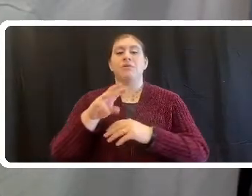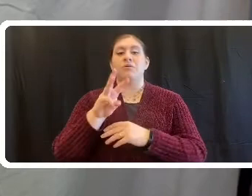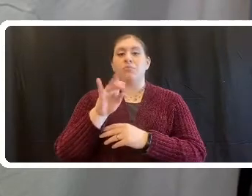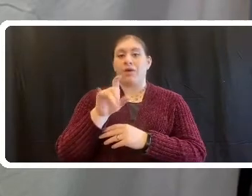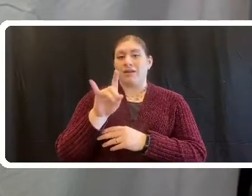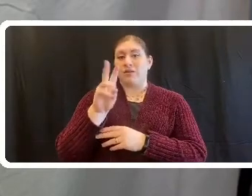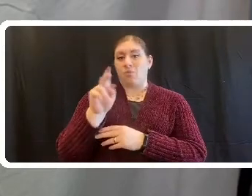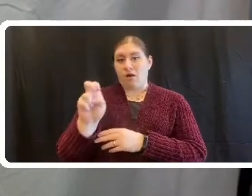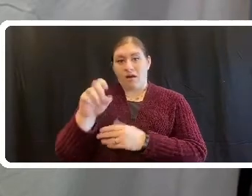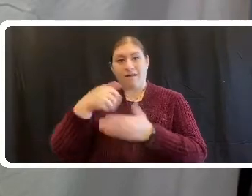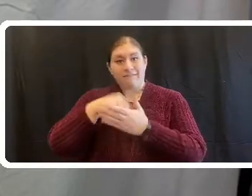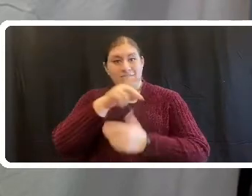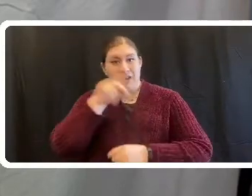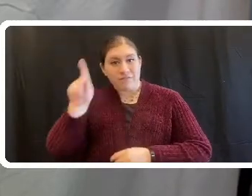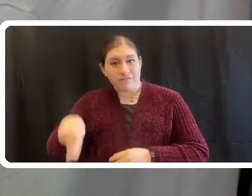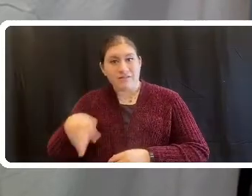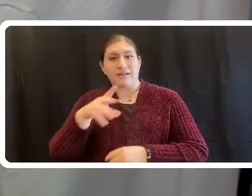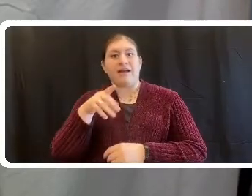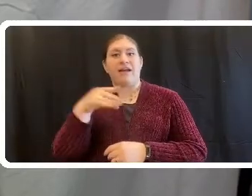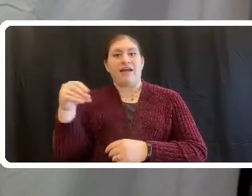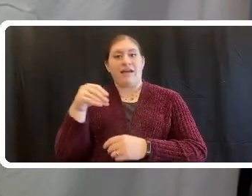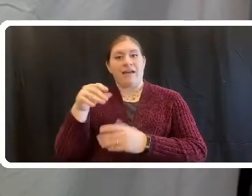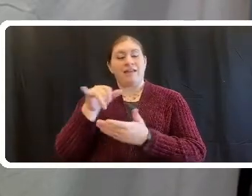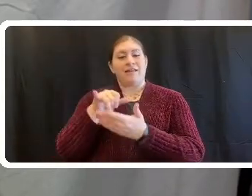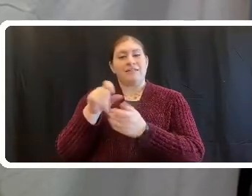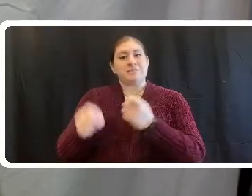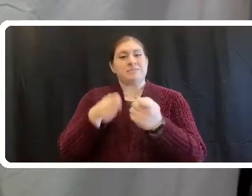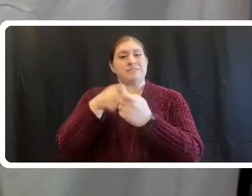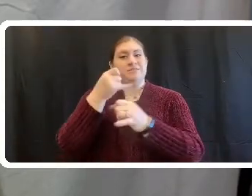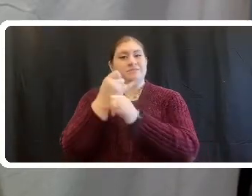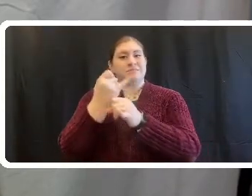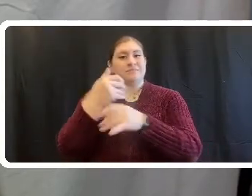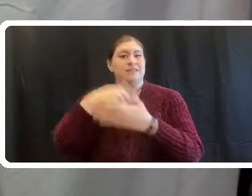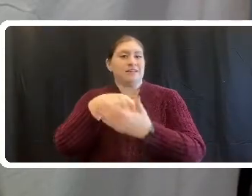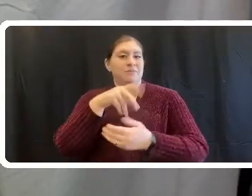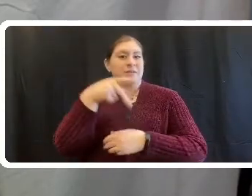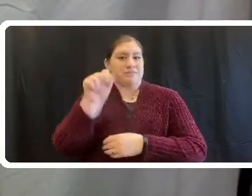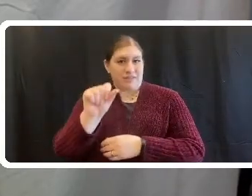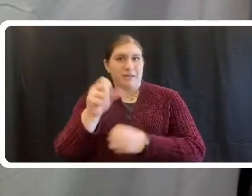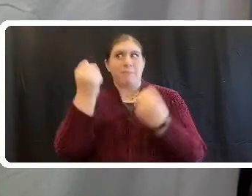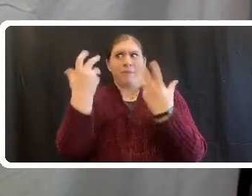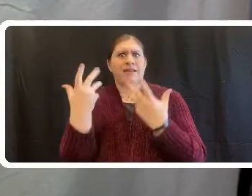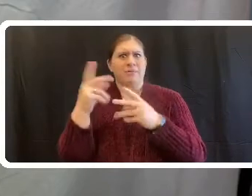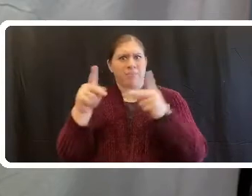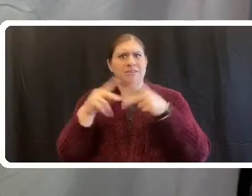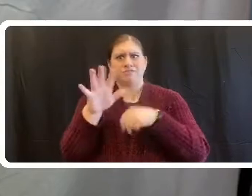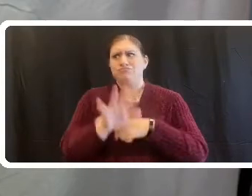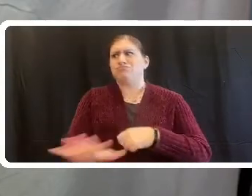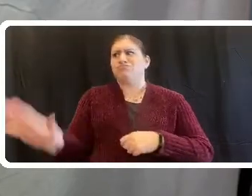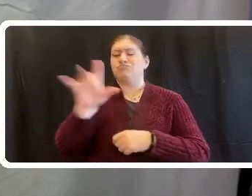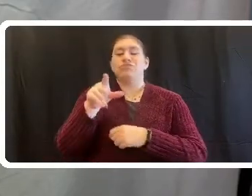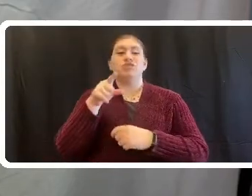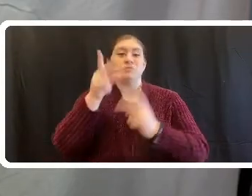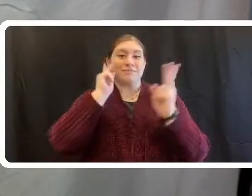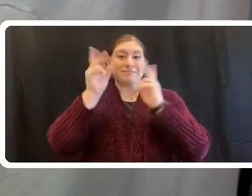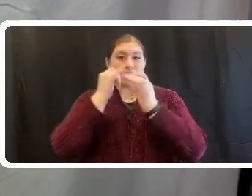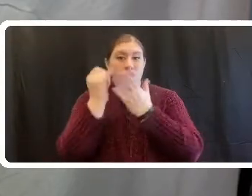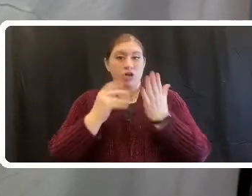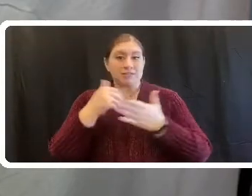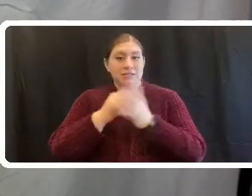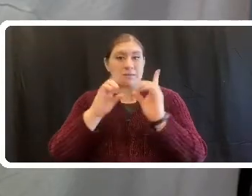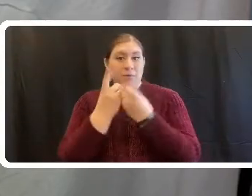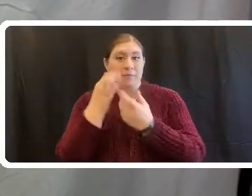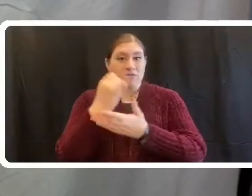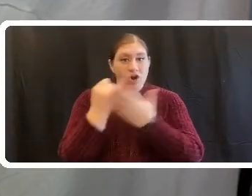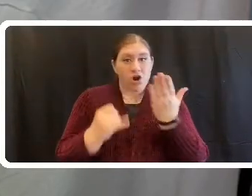Workshop in Philadelphia, and the Hoyt Institute of Fine Arts in Newcastle, Pennsylvania, among others. Meeks was a visiting artist in the Department of Art,